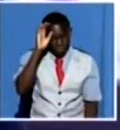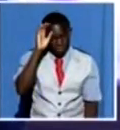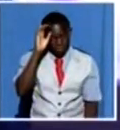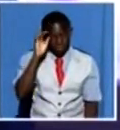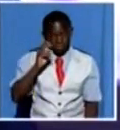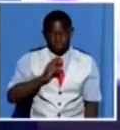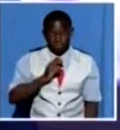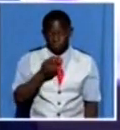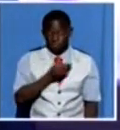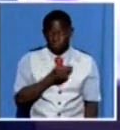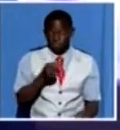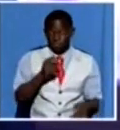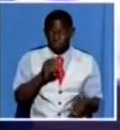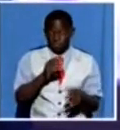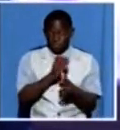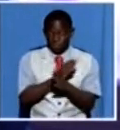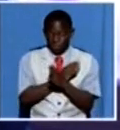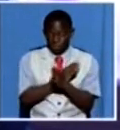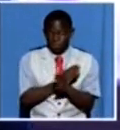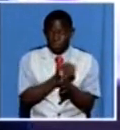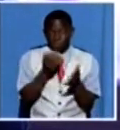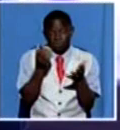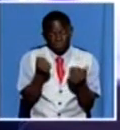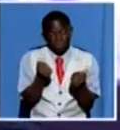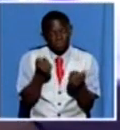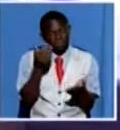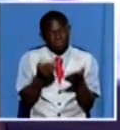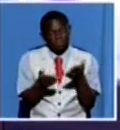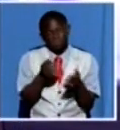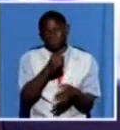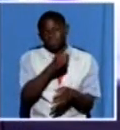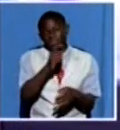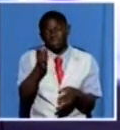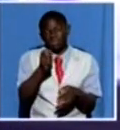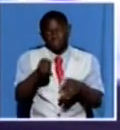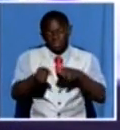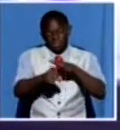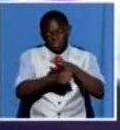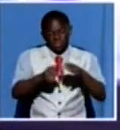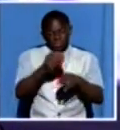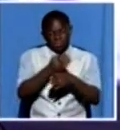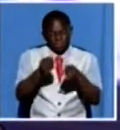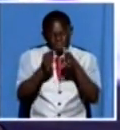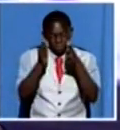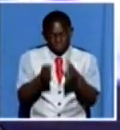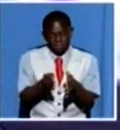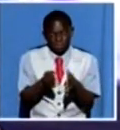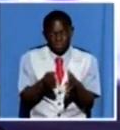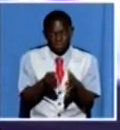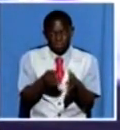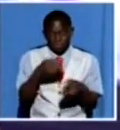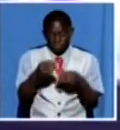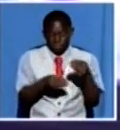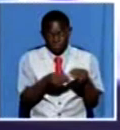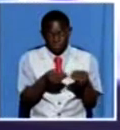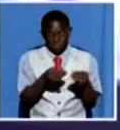that the Road Development Agency has nominated as subcontractors. When they go, others will be given contract to sign.